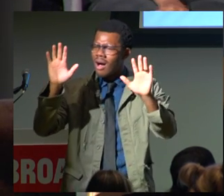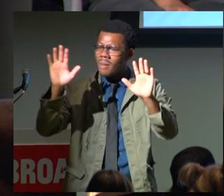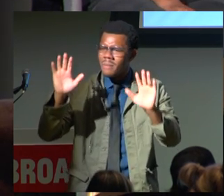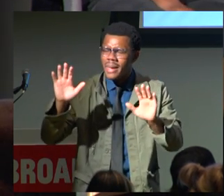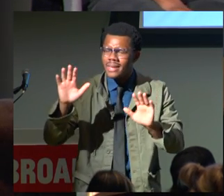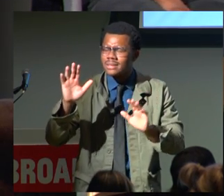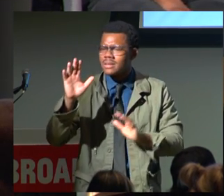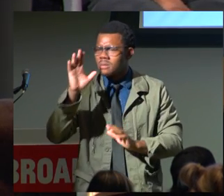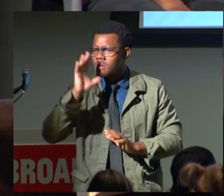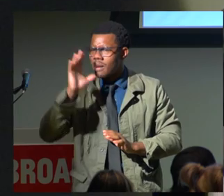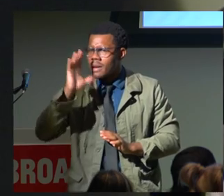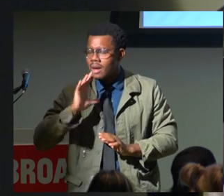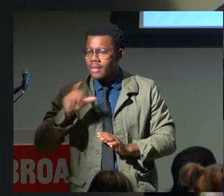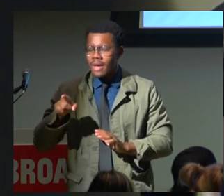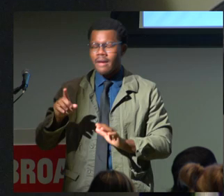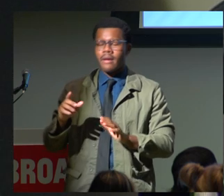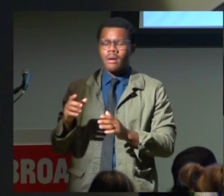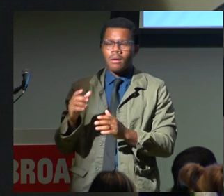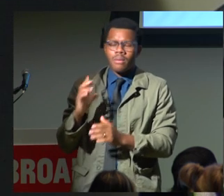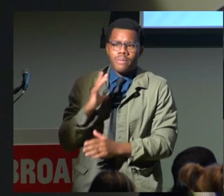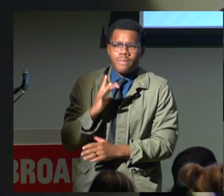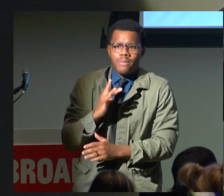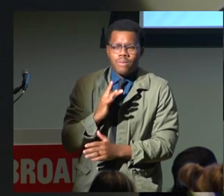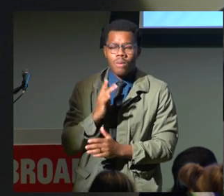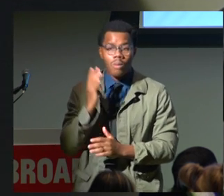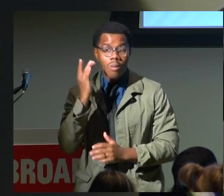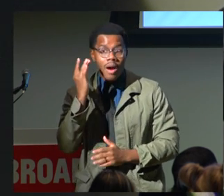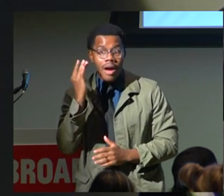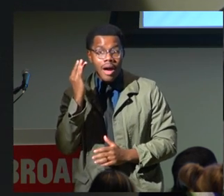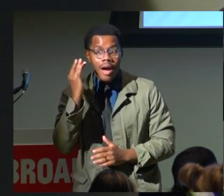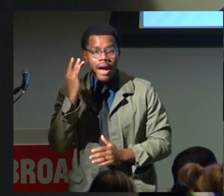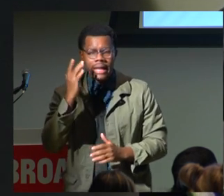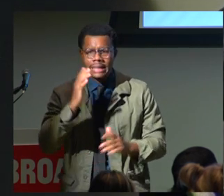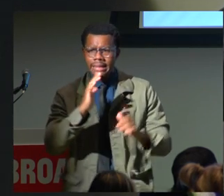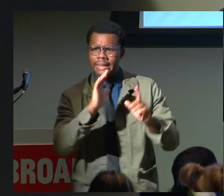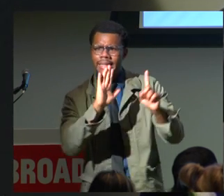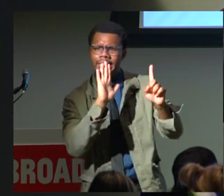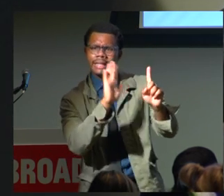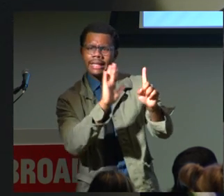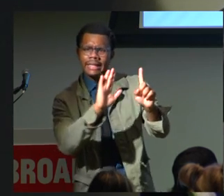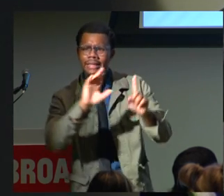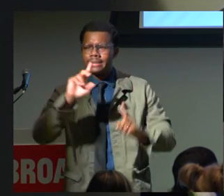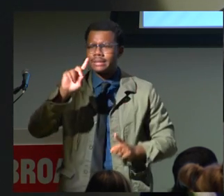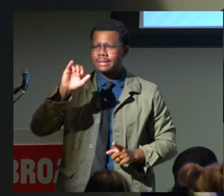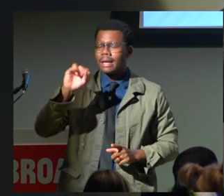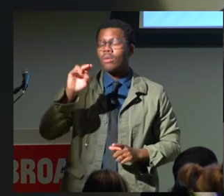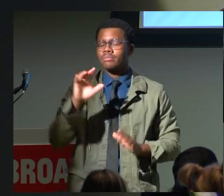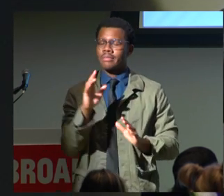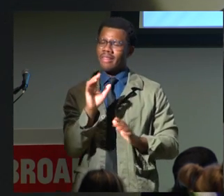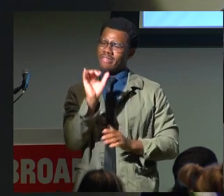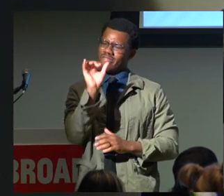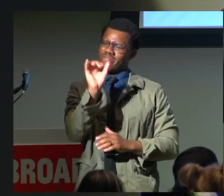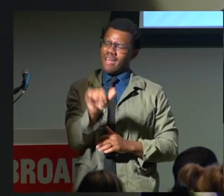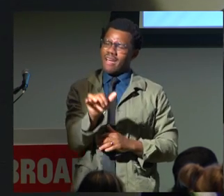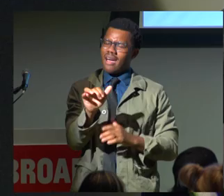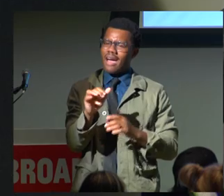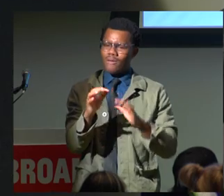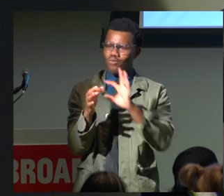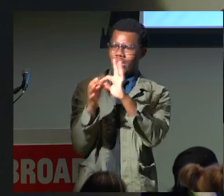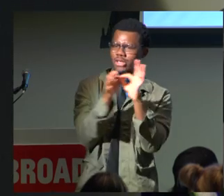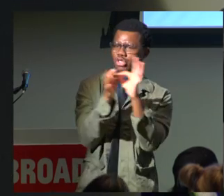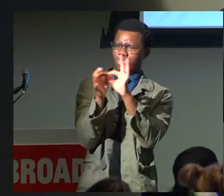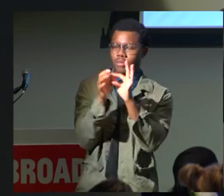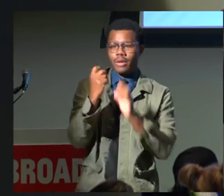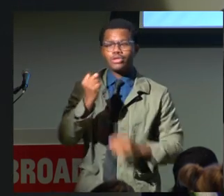so fantastic is that they have a very, very good understanding of that dynamic. And that gallery makes that